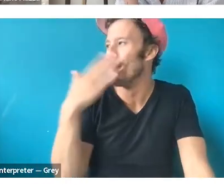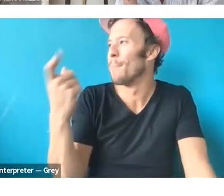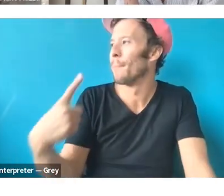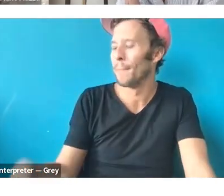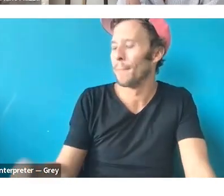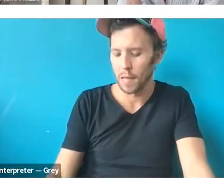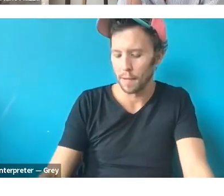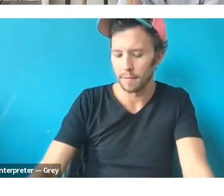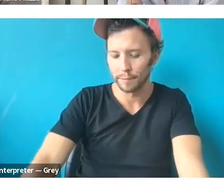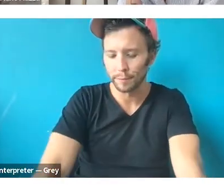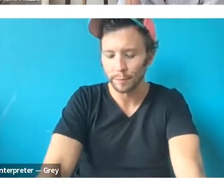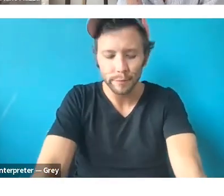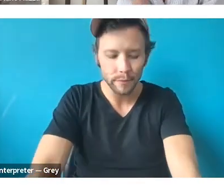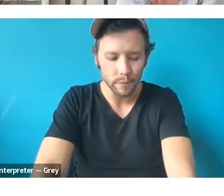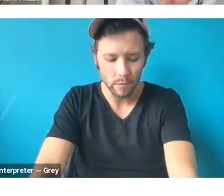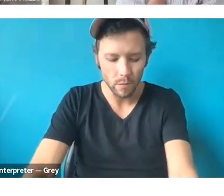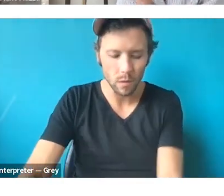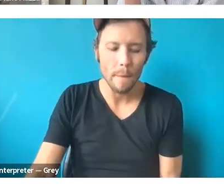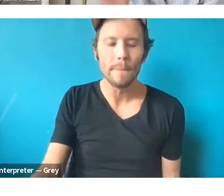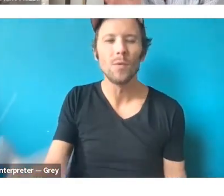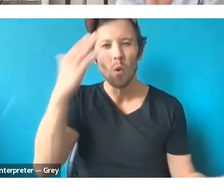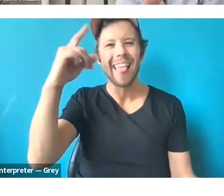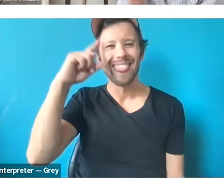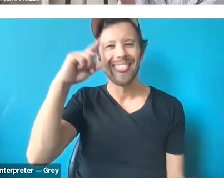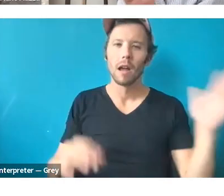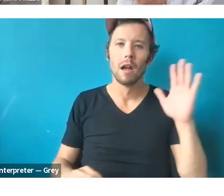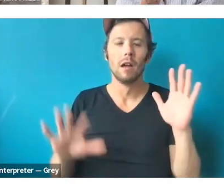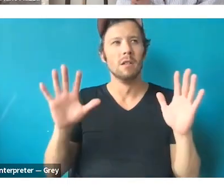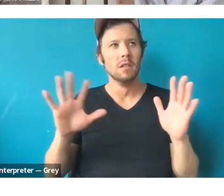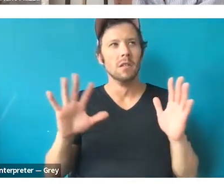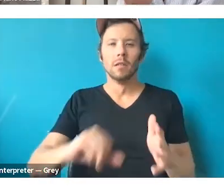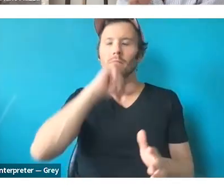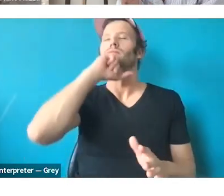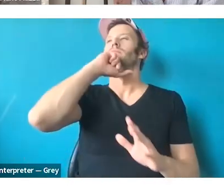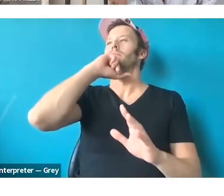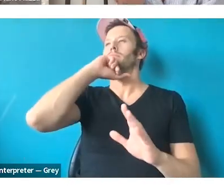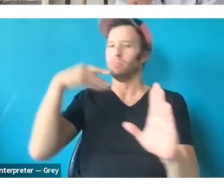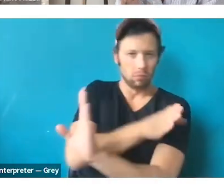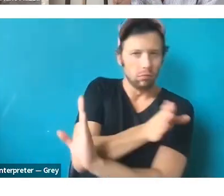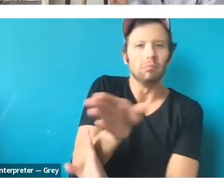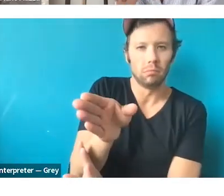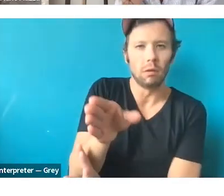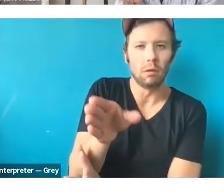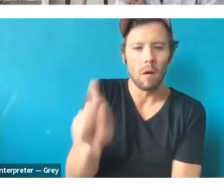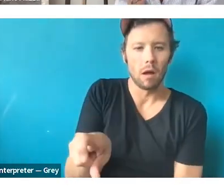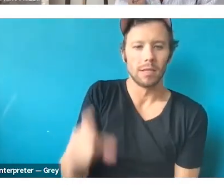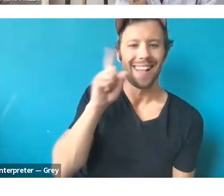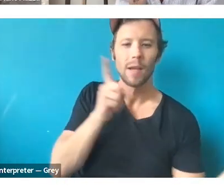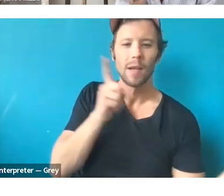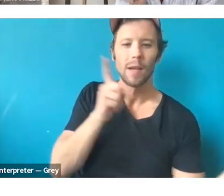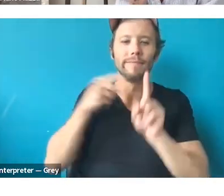You have to pivot. I think like it really stems back to what we were talking about. And I think you need to kind